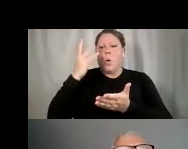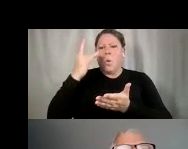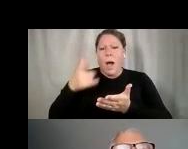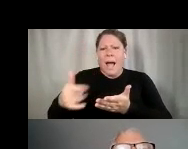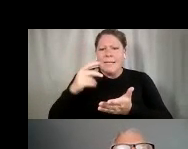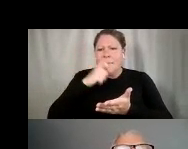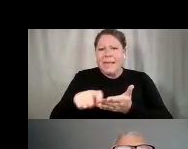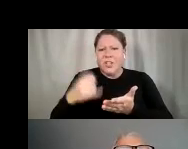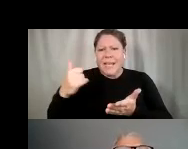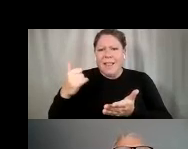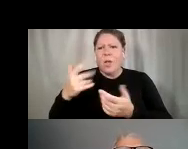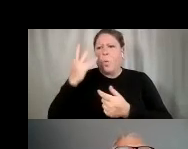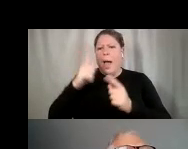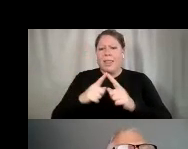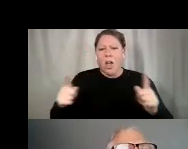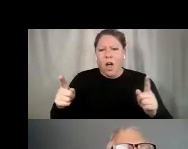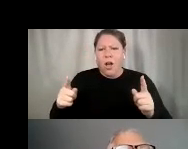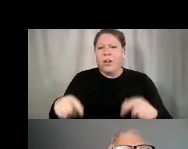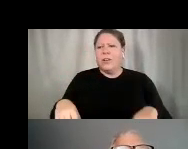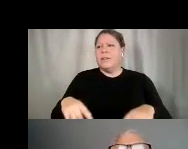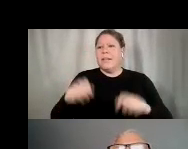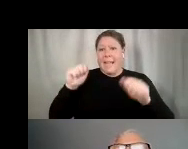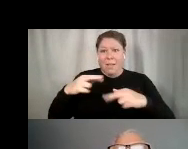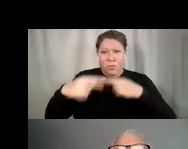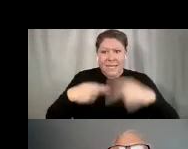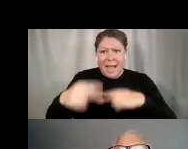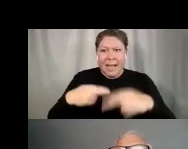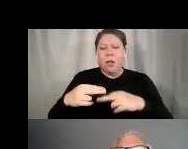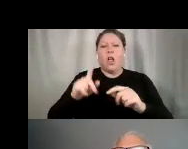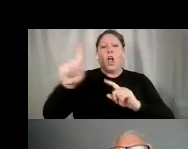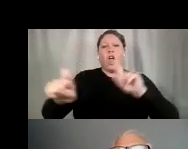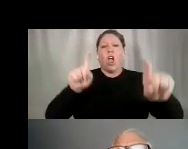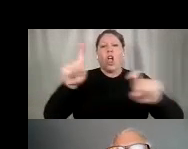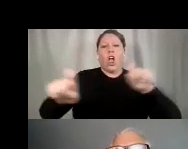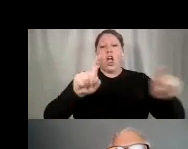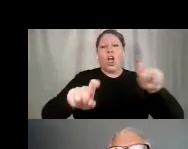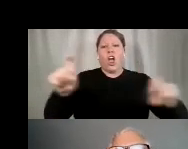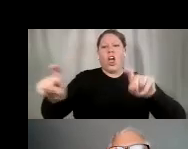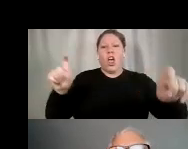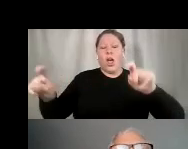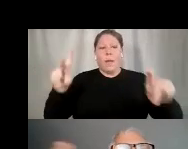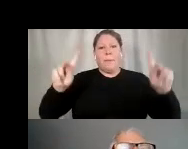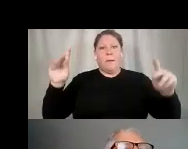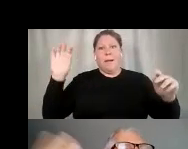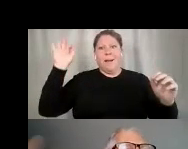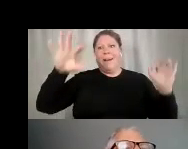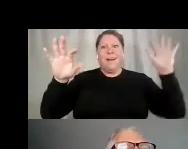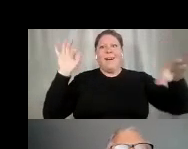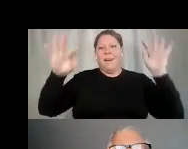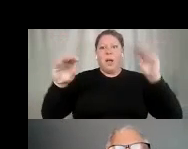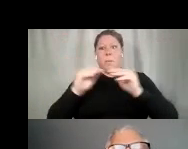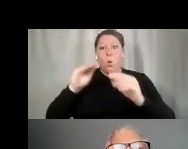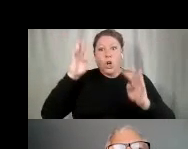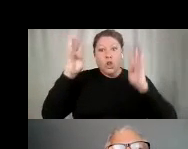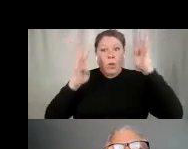Why is it so long? Can it be recycled? Ask more questions. And the more creative questions you get, the more it stimulates